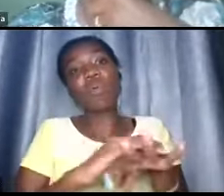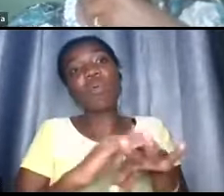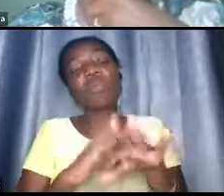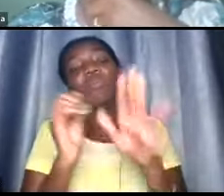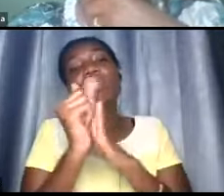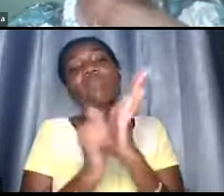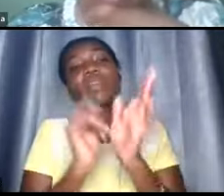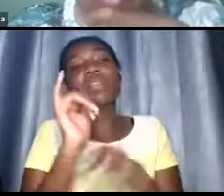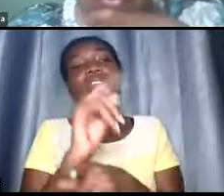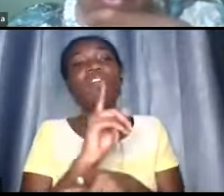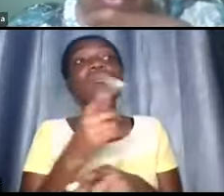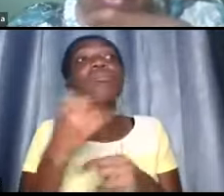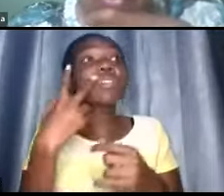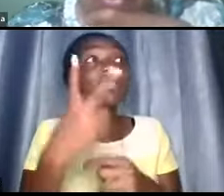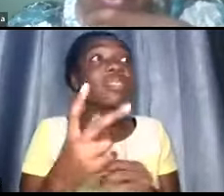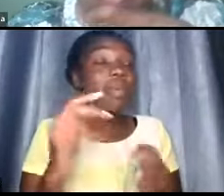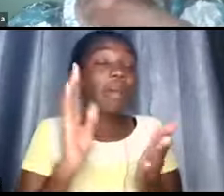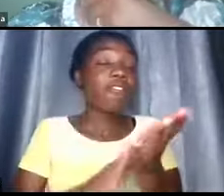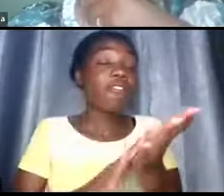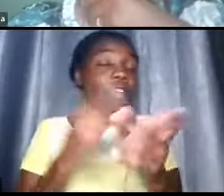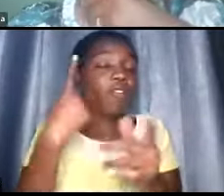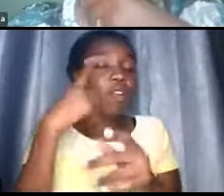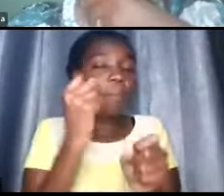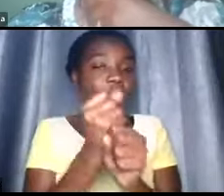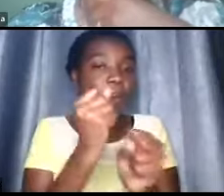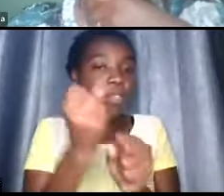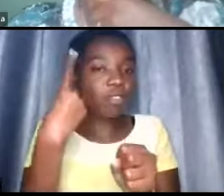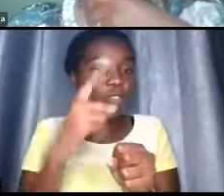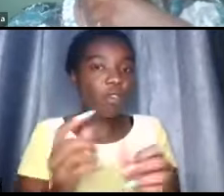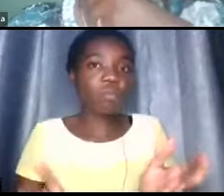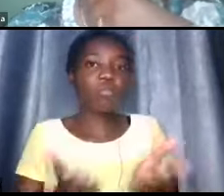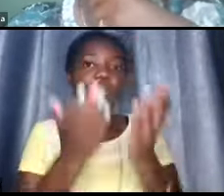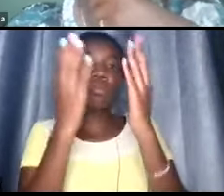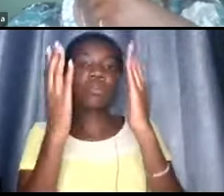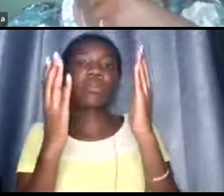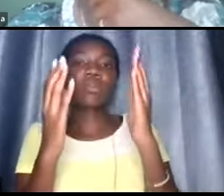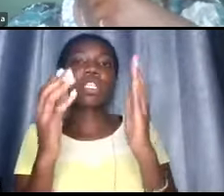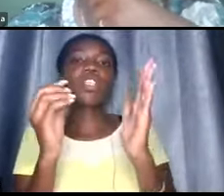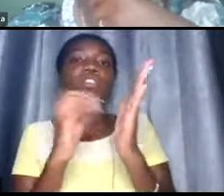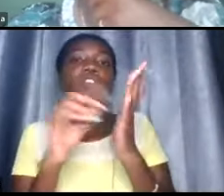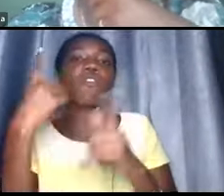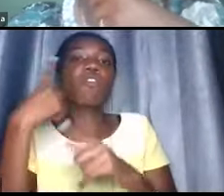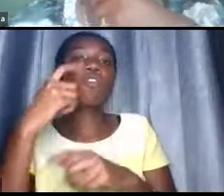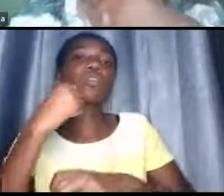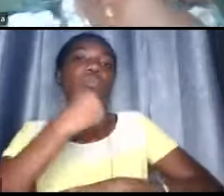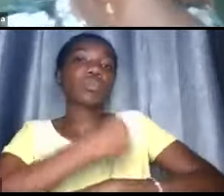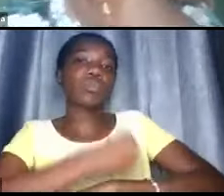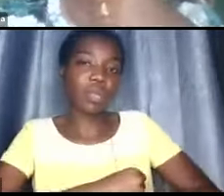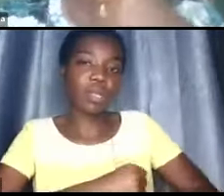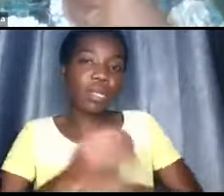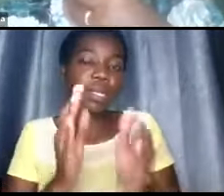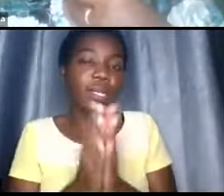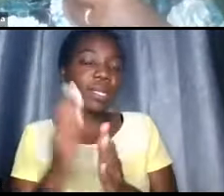at performance to raise their mean scores in the schools at the expense of the career lines that the students would have chosen. You'll